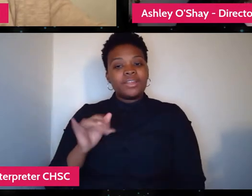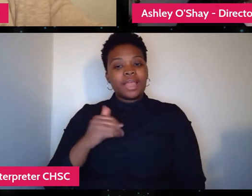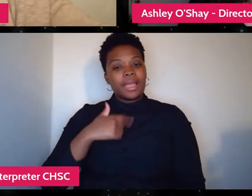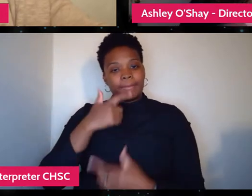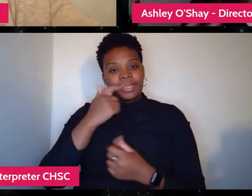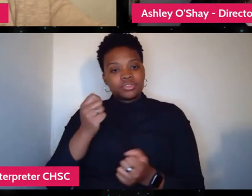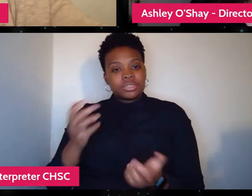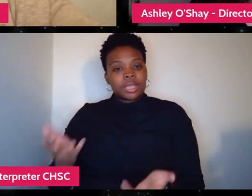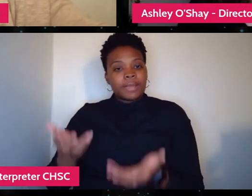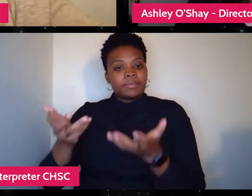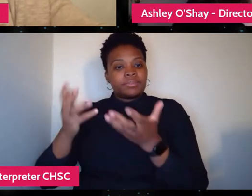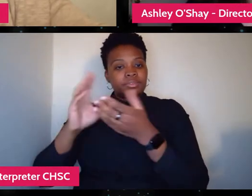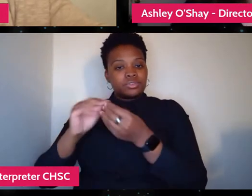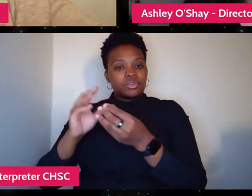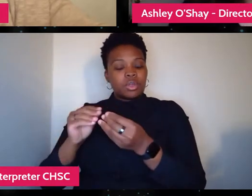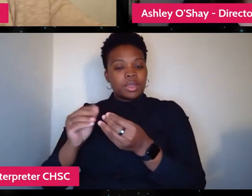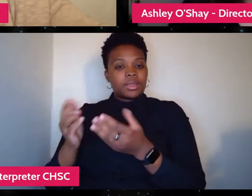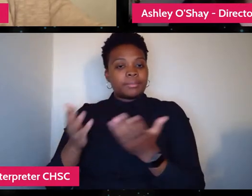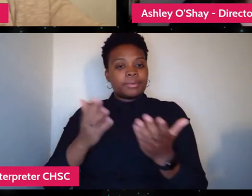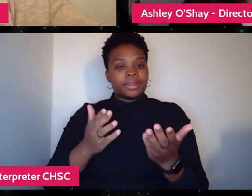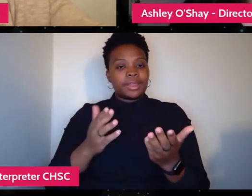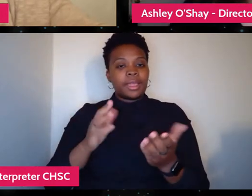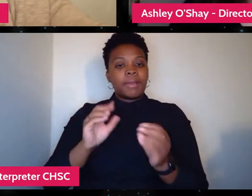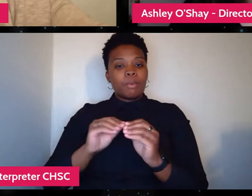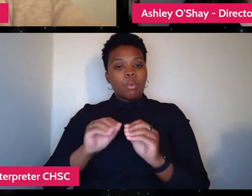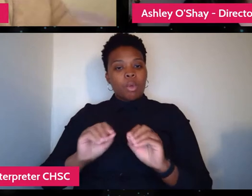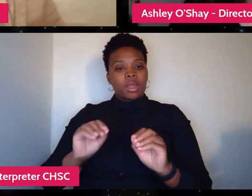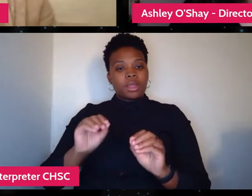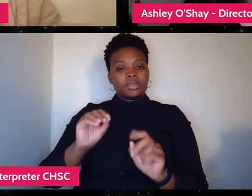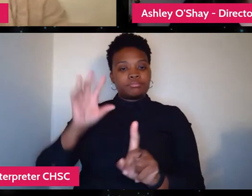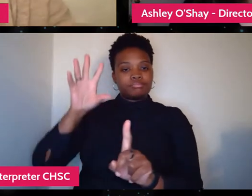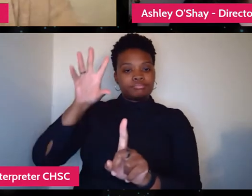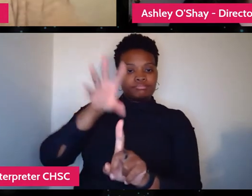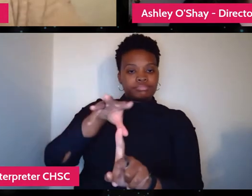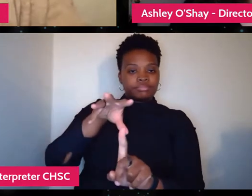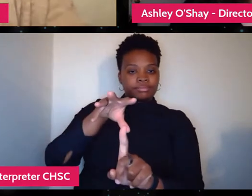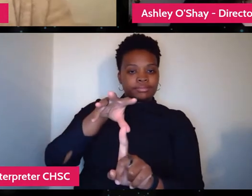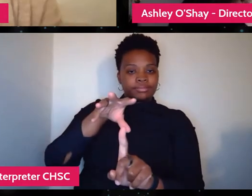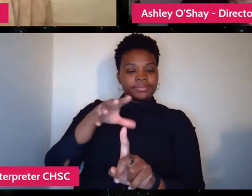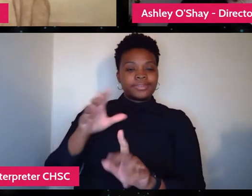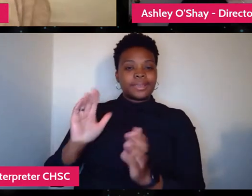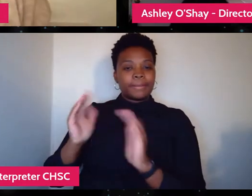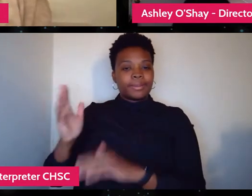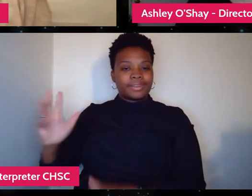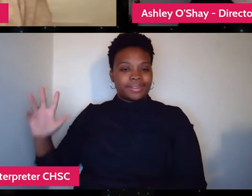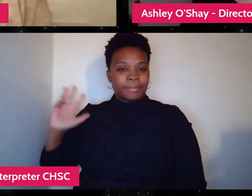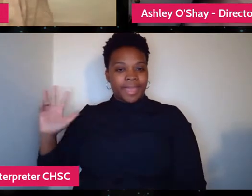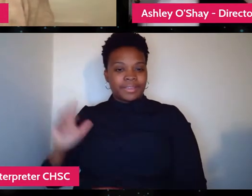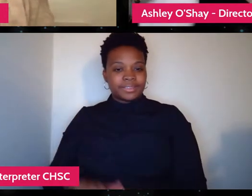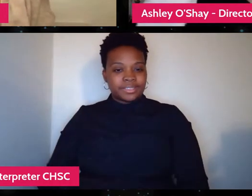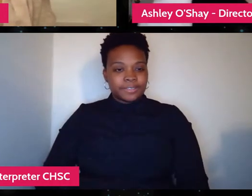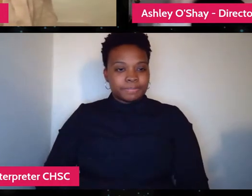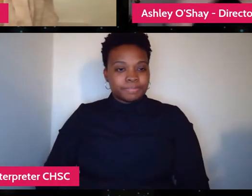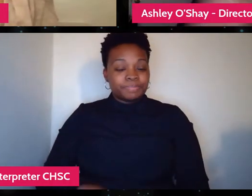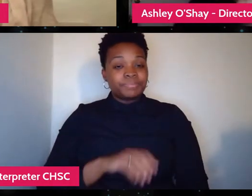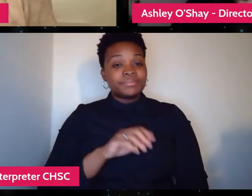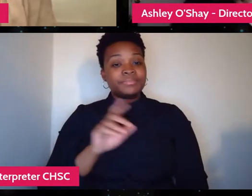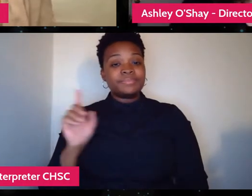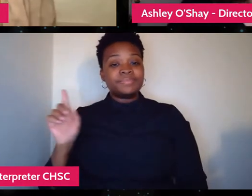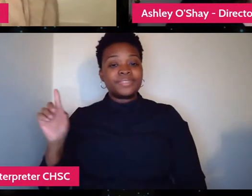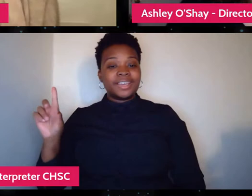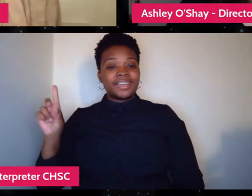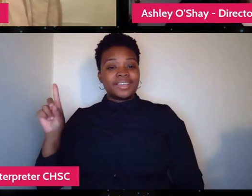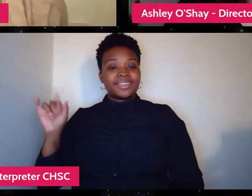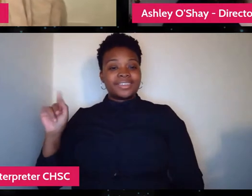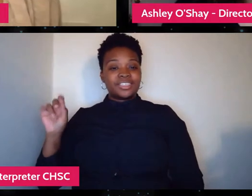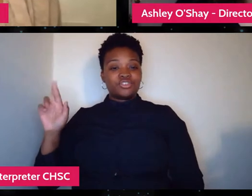them more to the center stage than they have been in the past. Yes. Thank you for all your work and the work that's coming